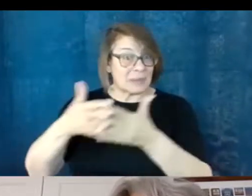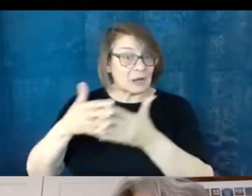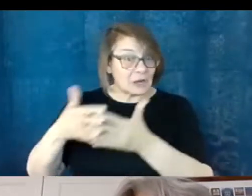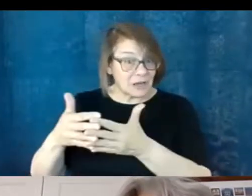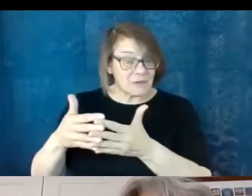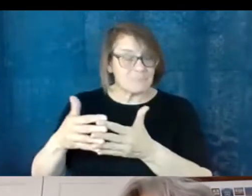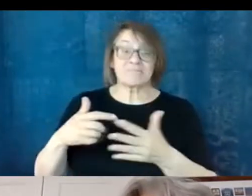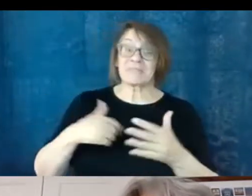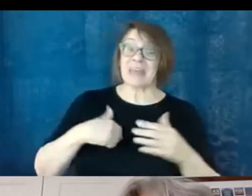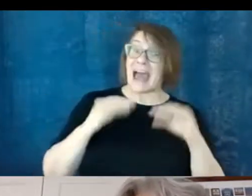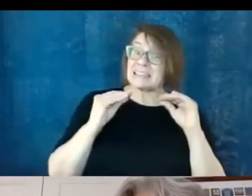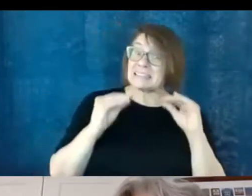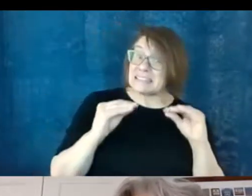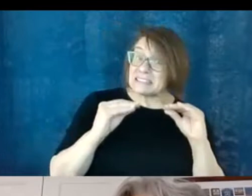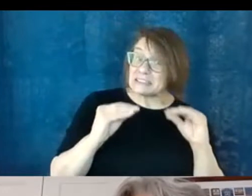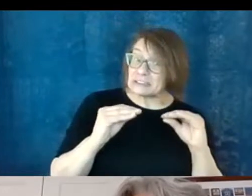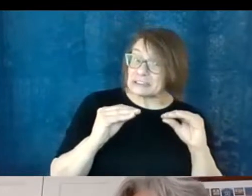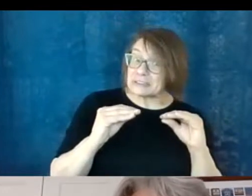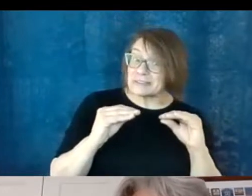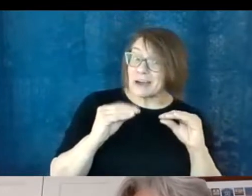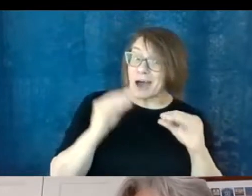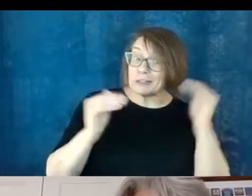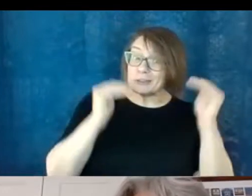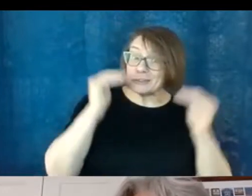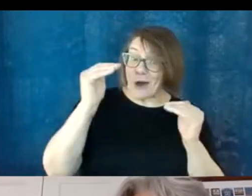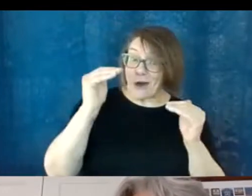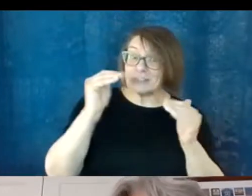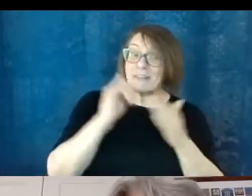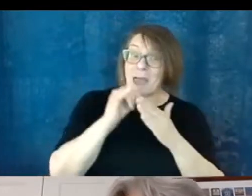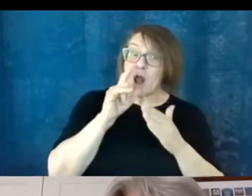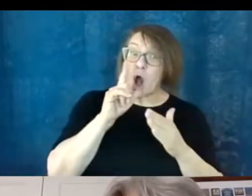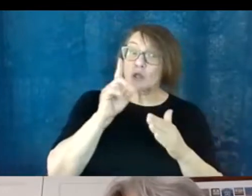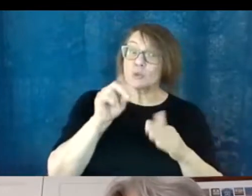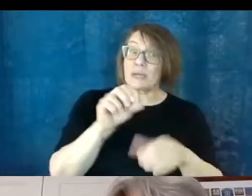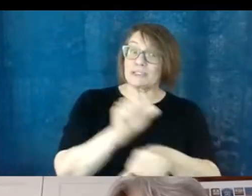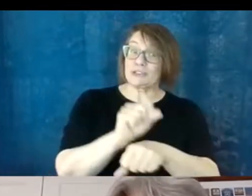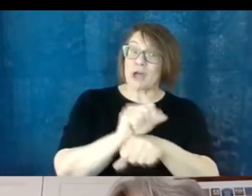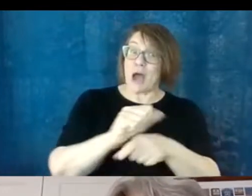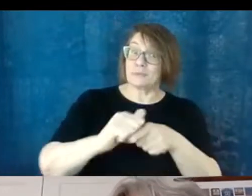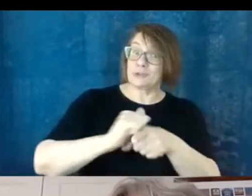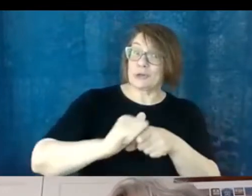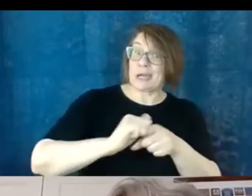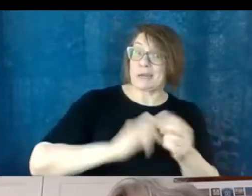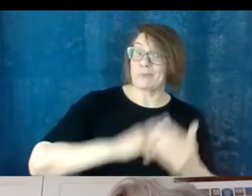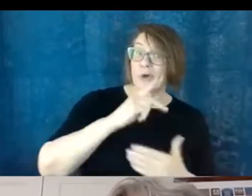I teach adults that are doing job training programs.